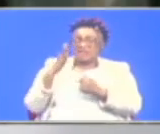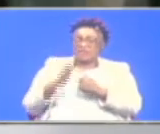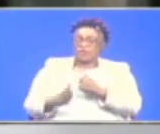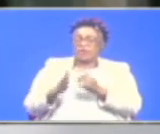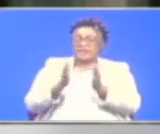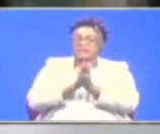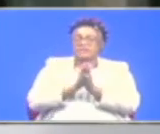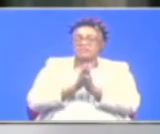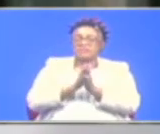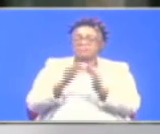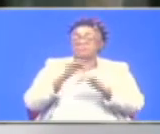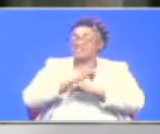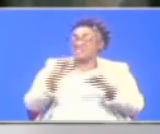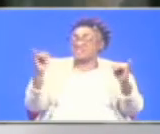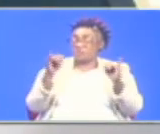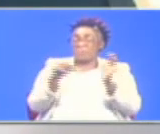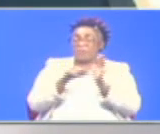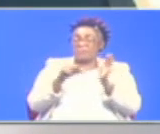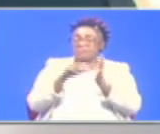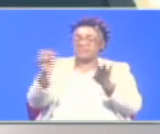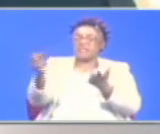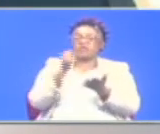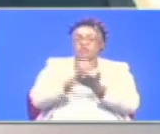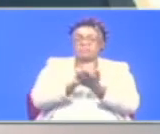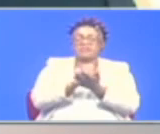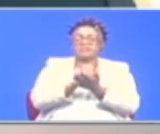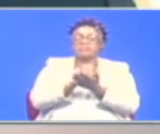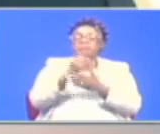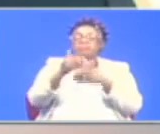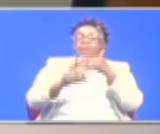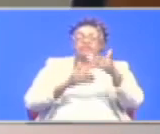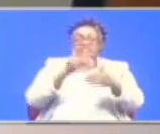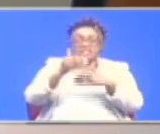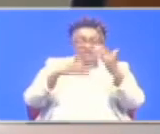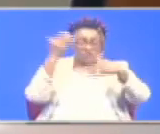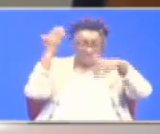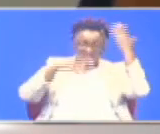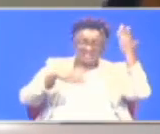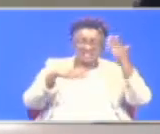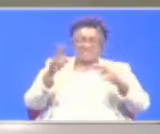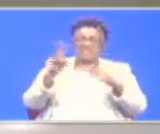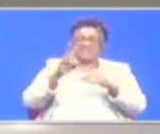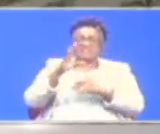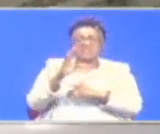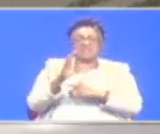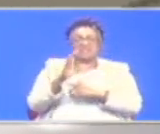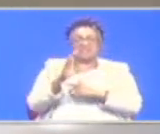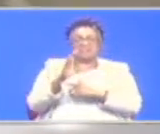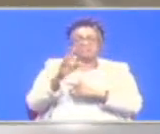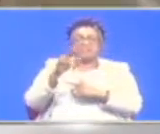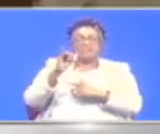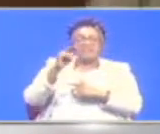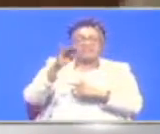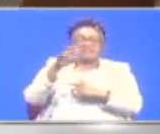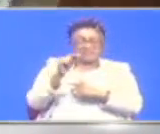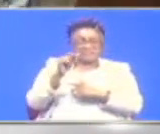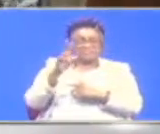integrity breaches in the recruitment process of the university's vice chancellor. Vincent Odur, NTV.